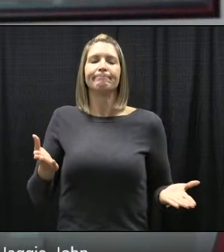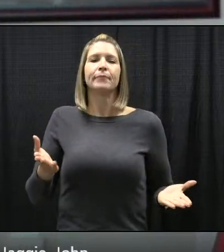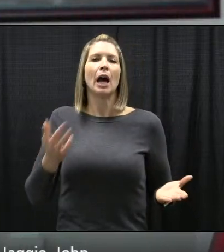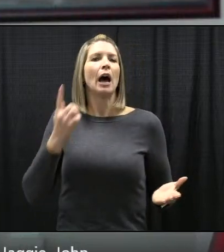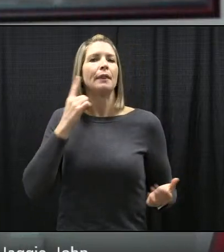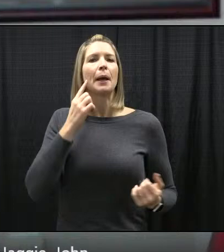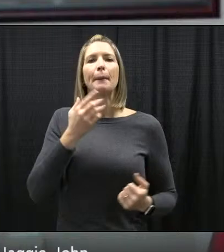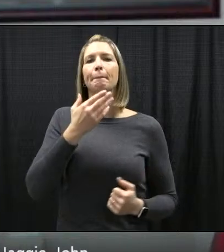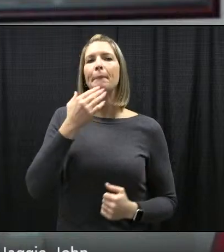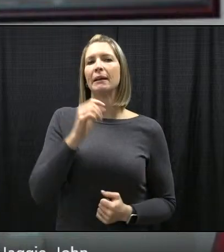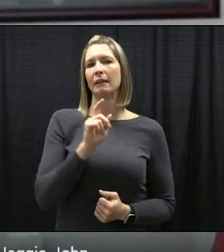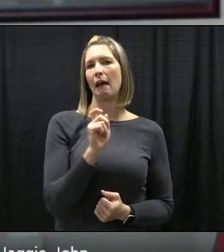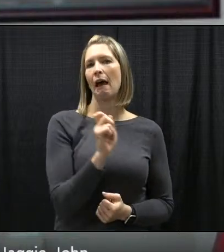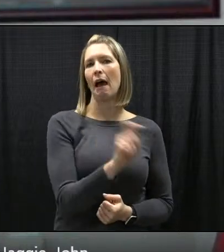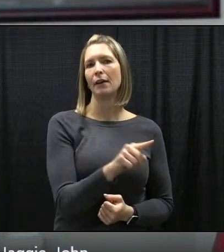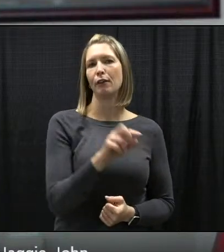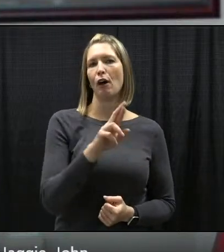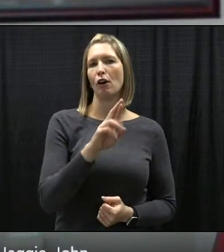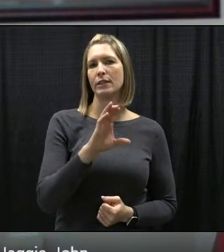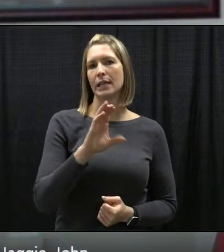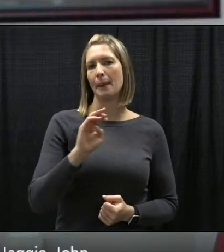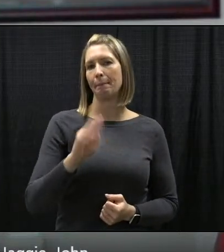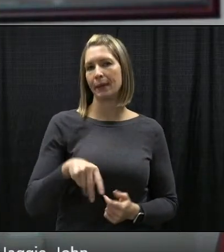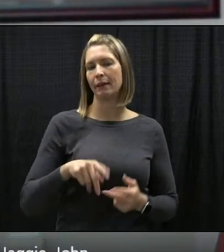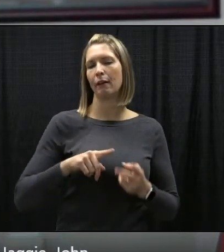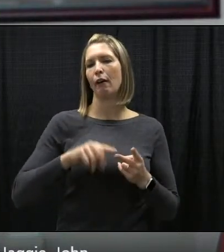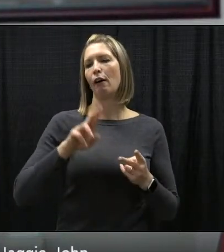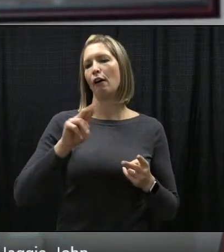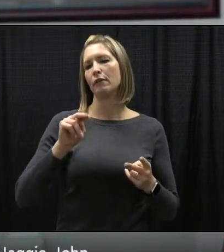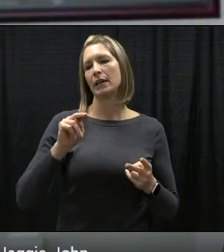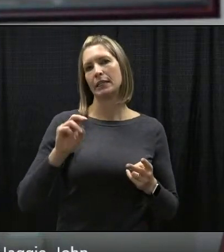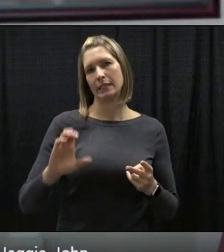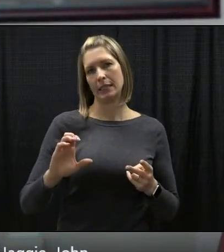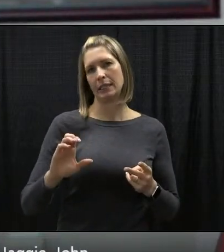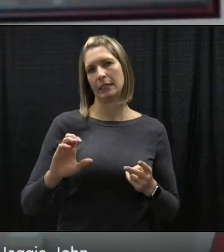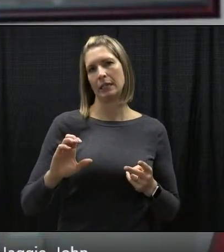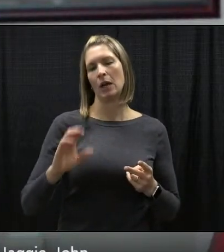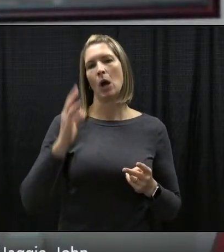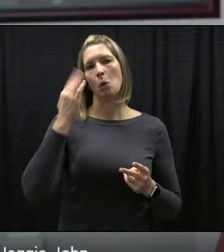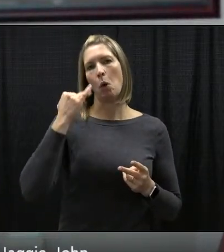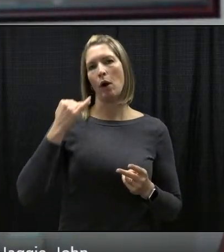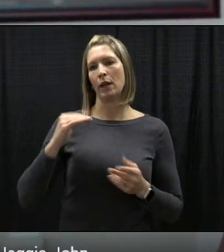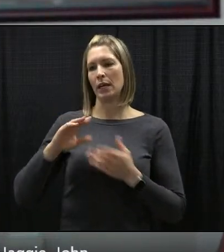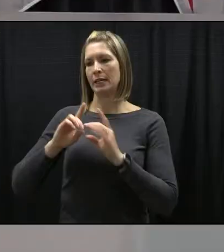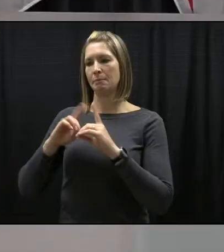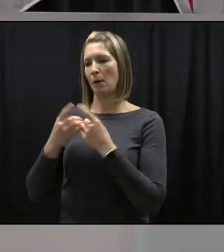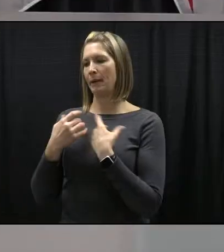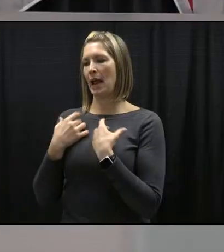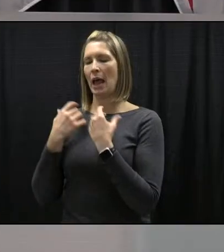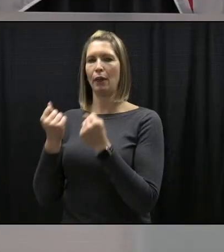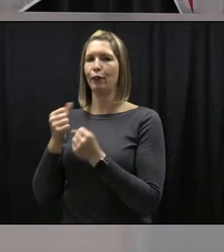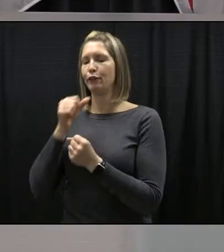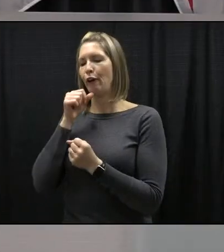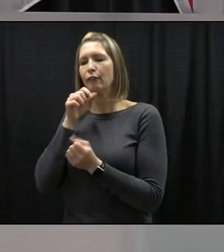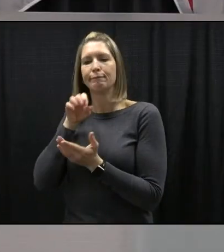RCMP and those departments will be able to provide you with those figures directly because health doesn't track that.